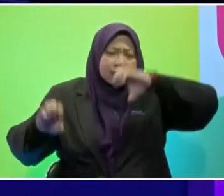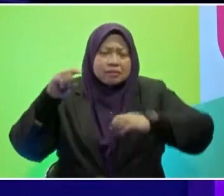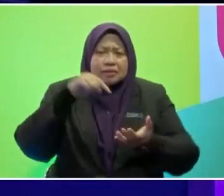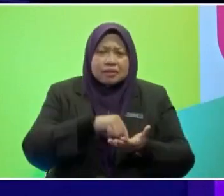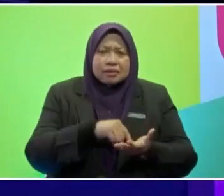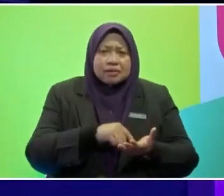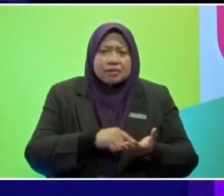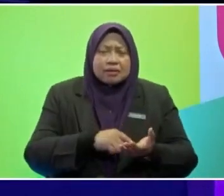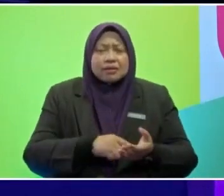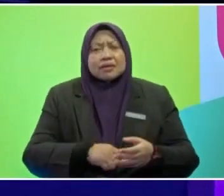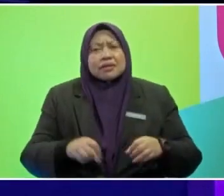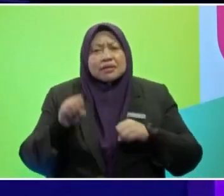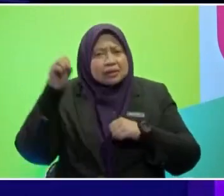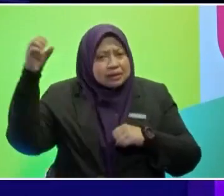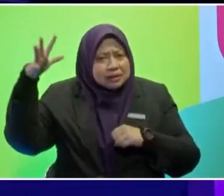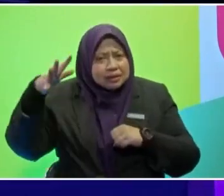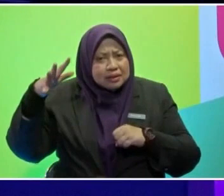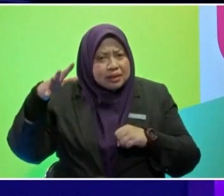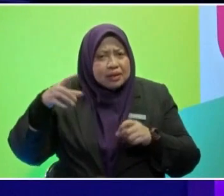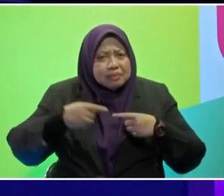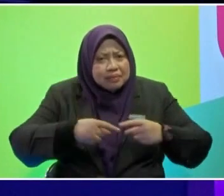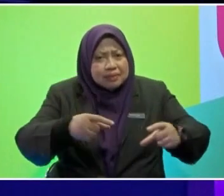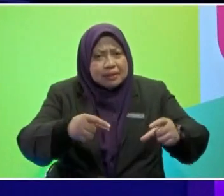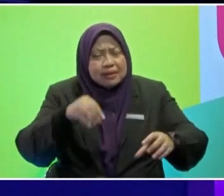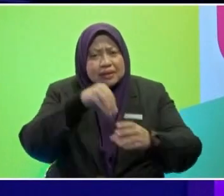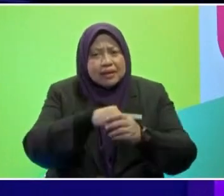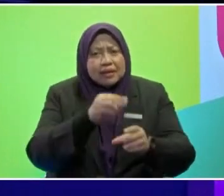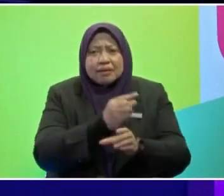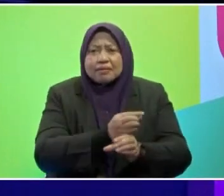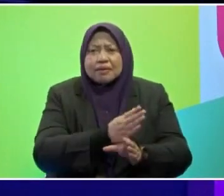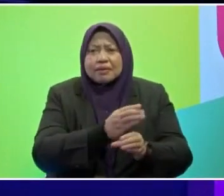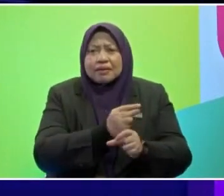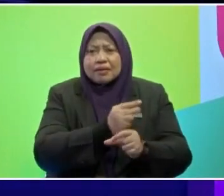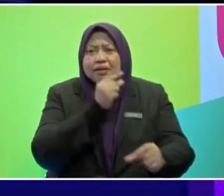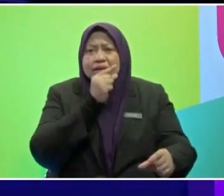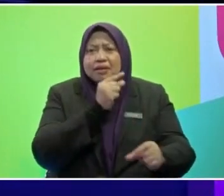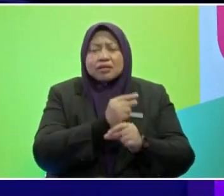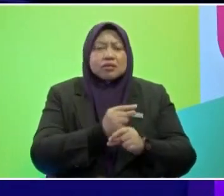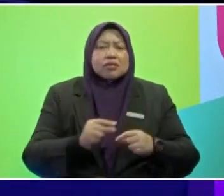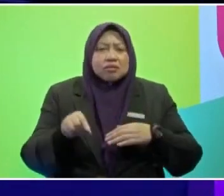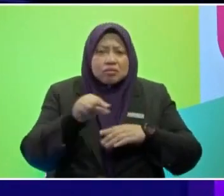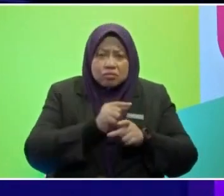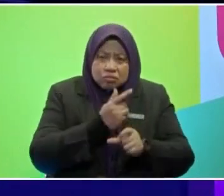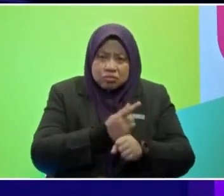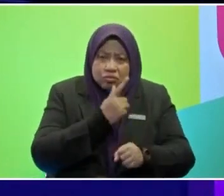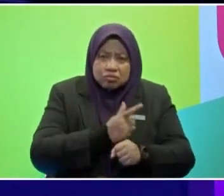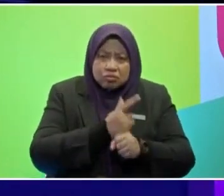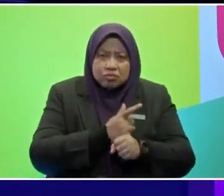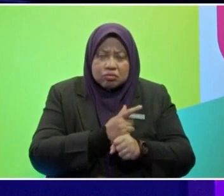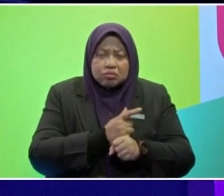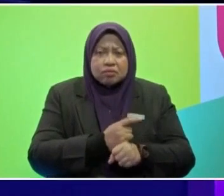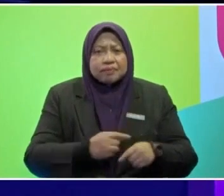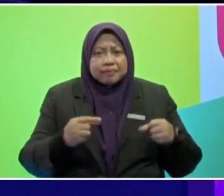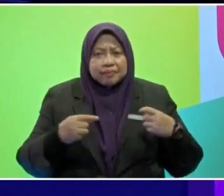the light moves in a straight line. Very good, Shafika. Yay. Okay, light travels in